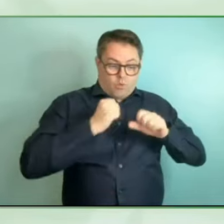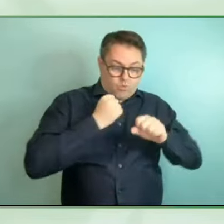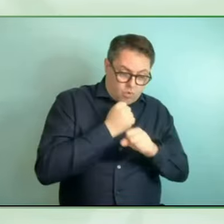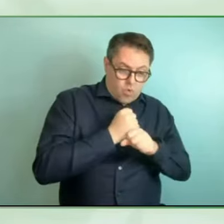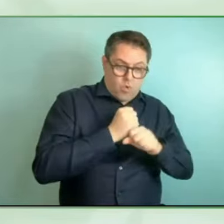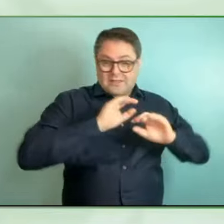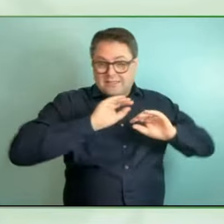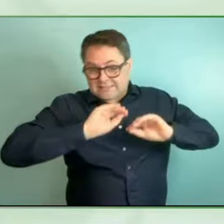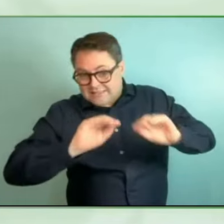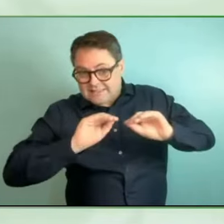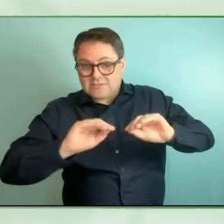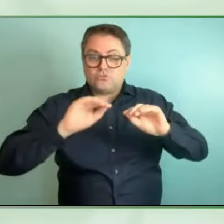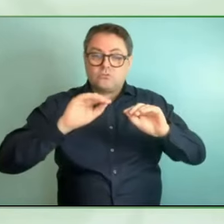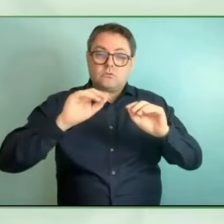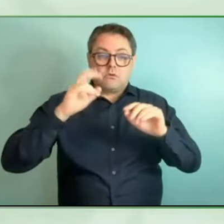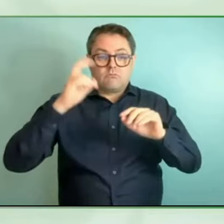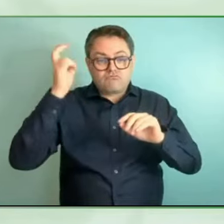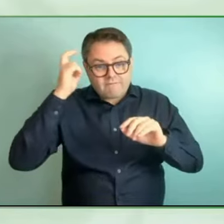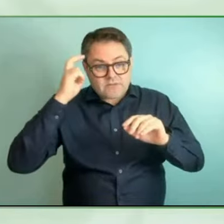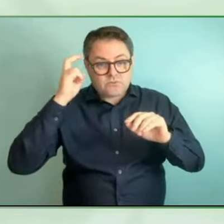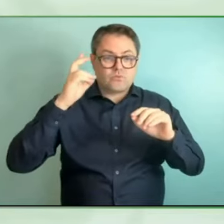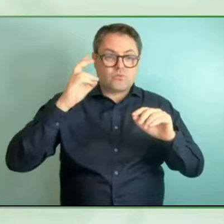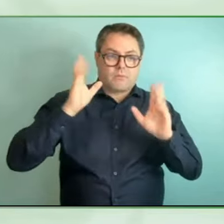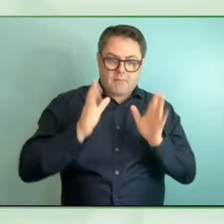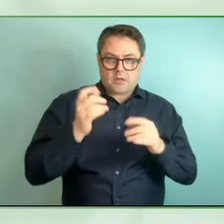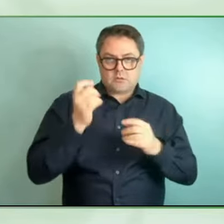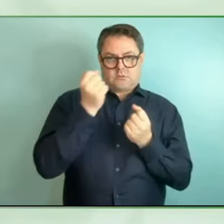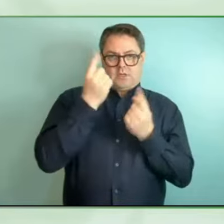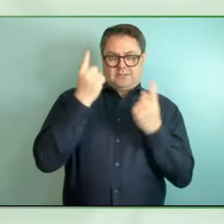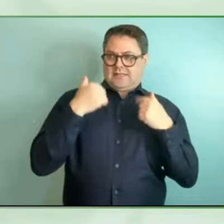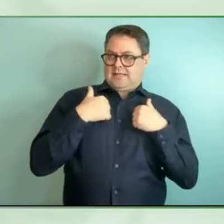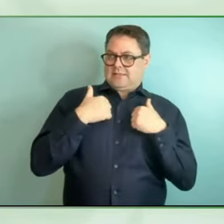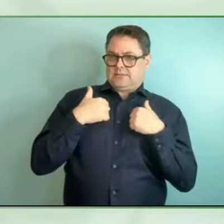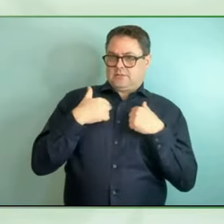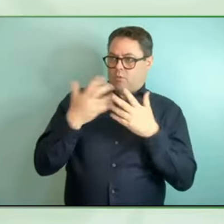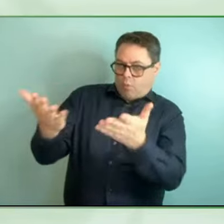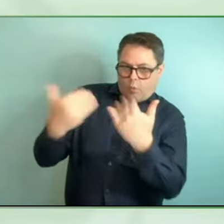to really understand that themselves also.